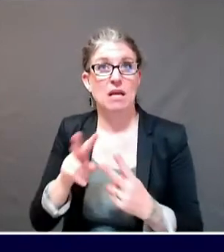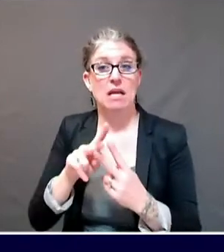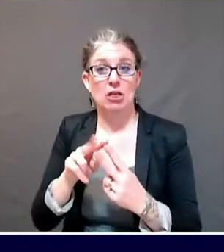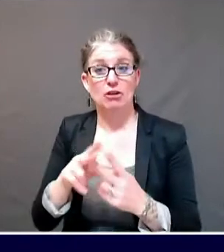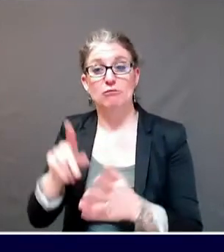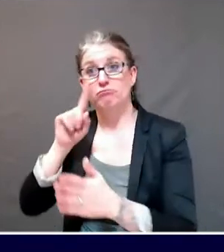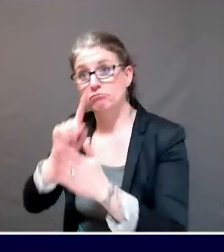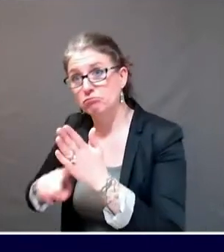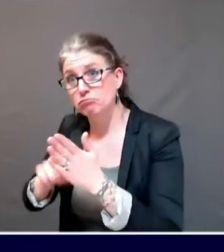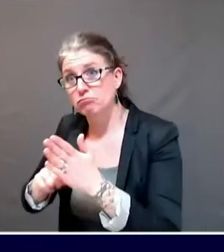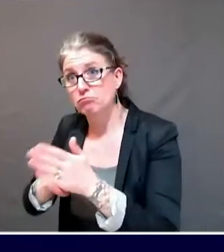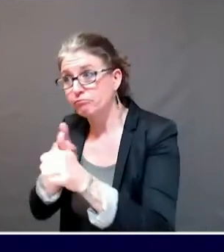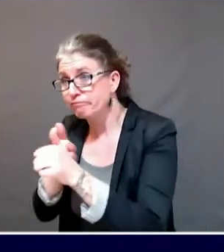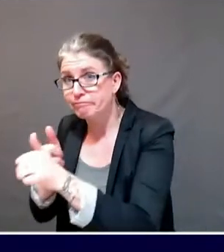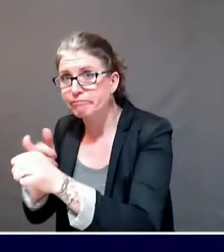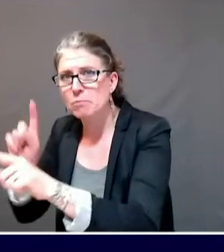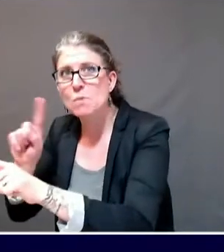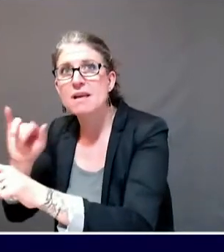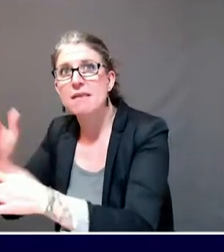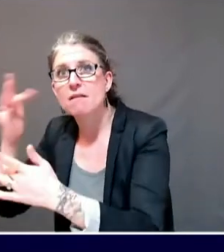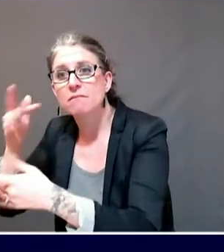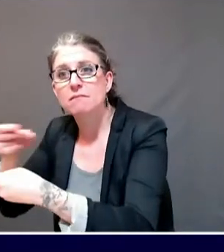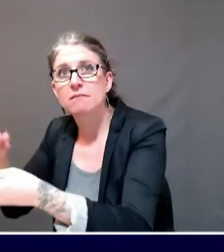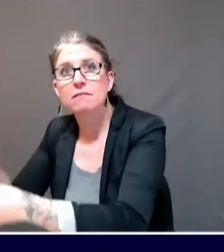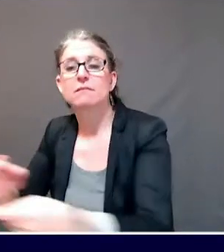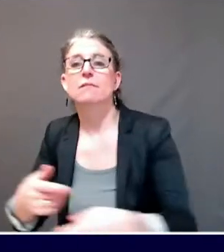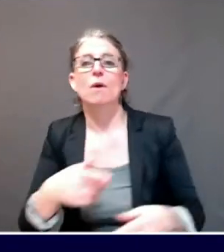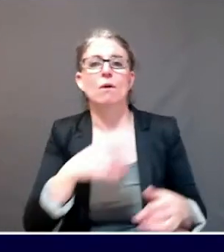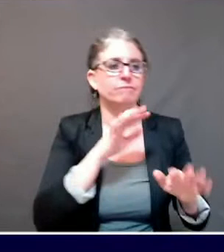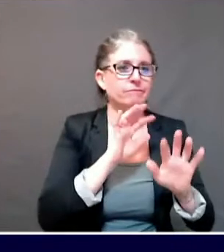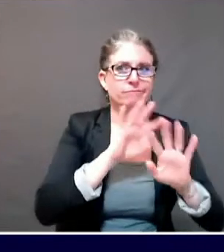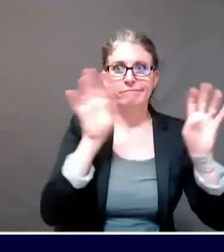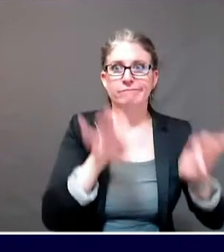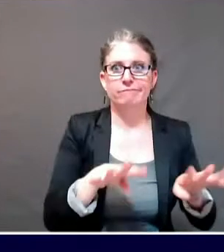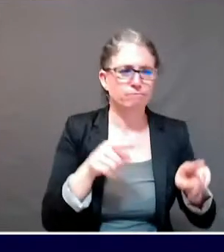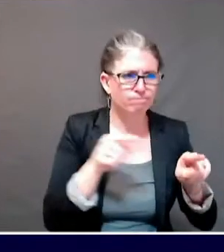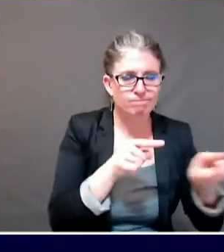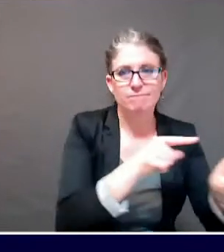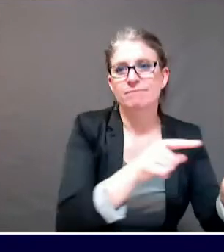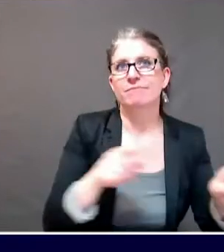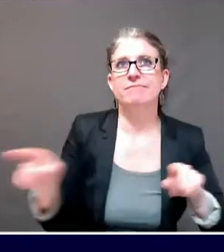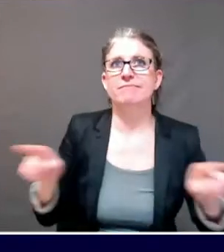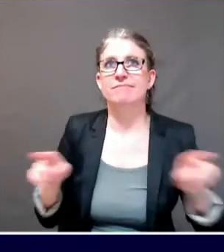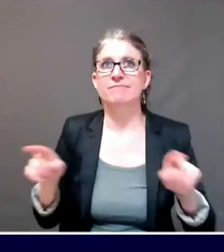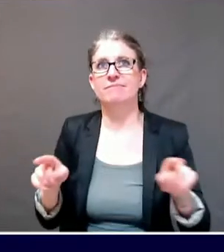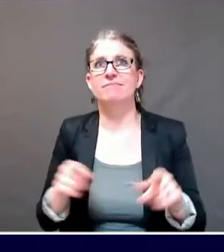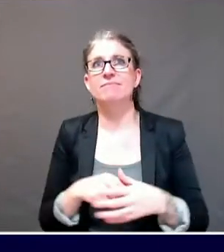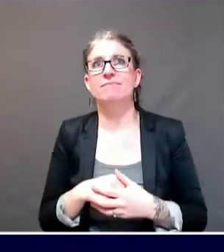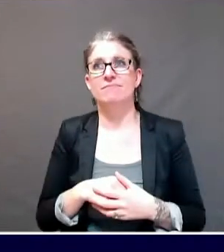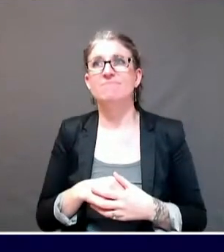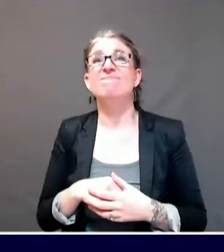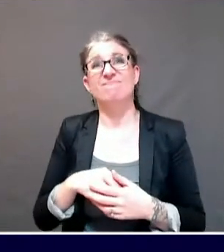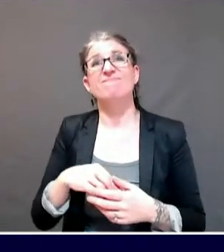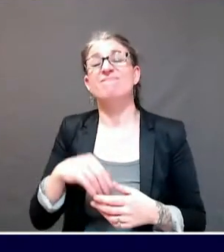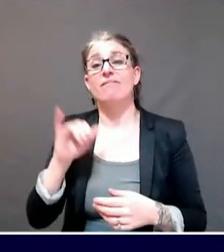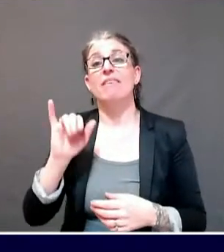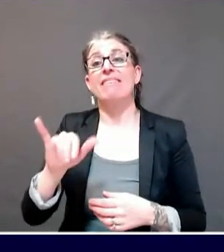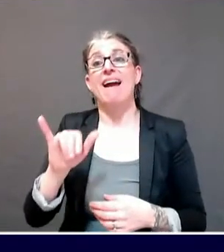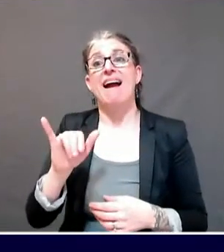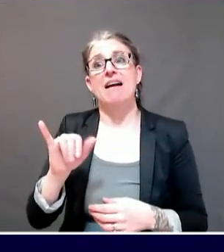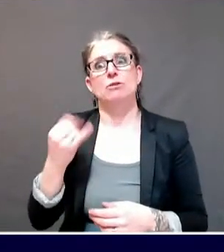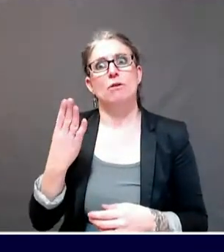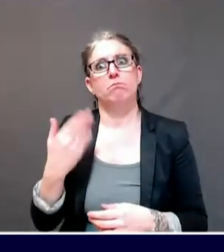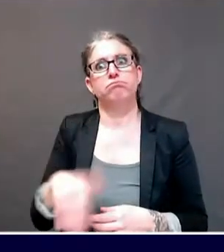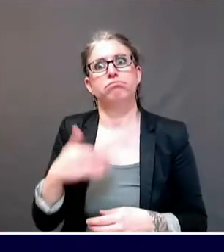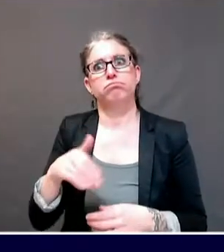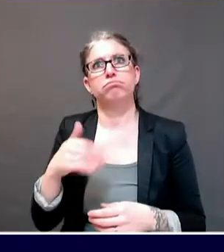tracing. They are still of importance. Make no mistake, that's why we haven't done what other states have done, which